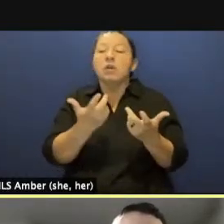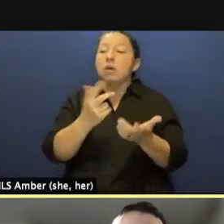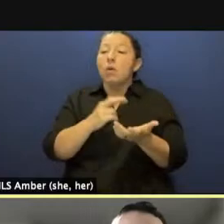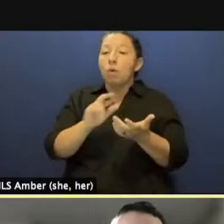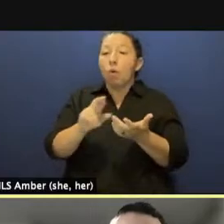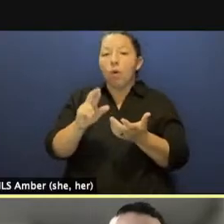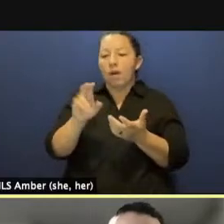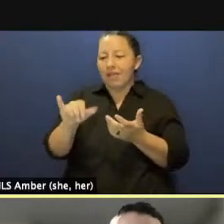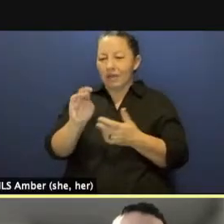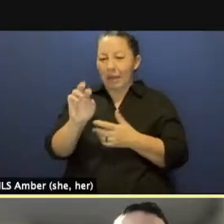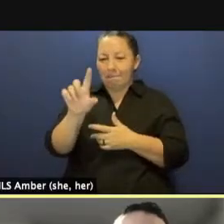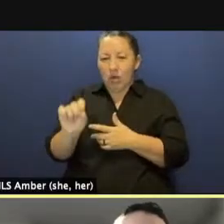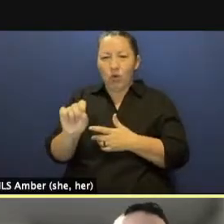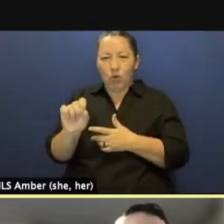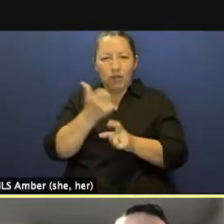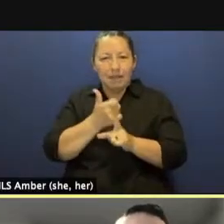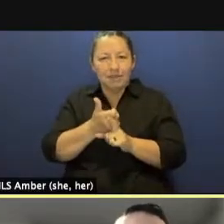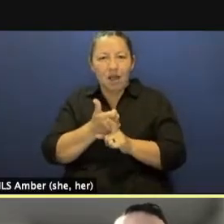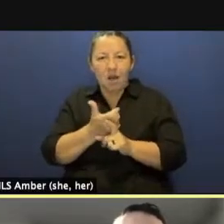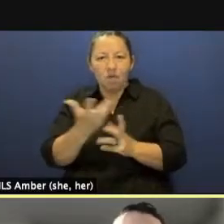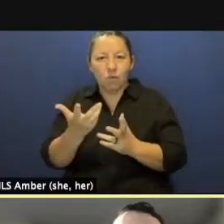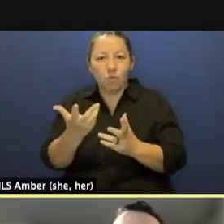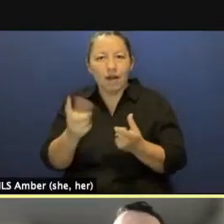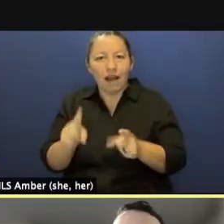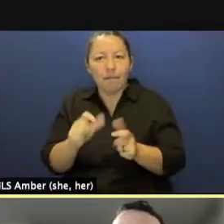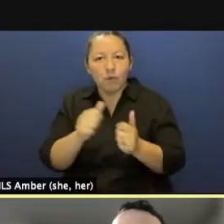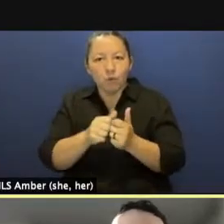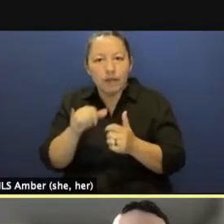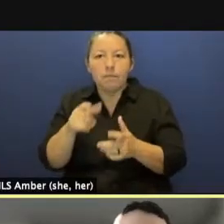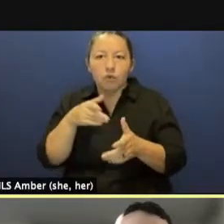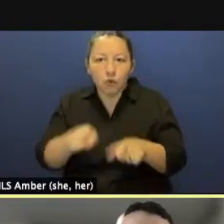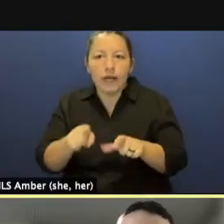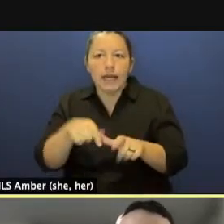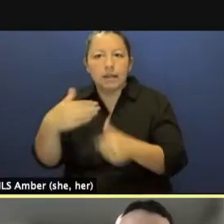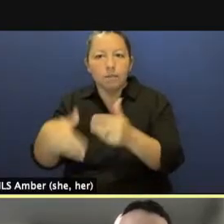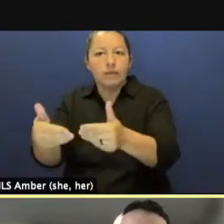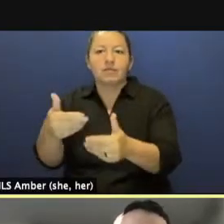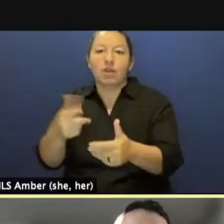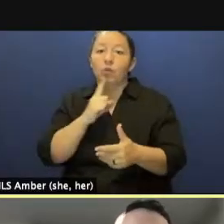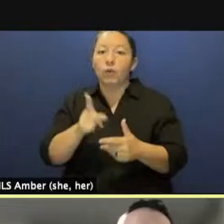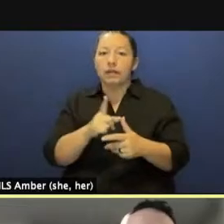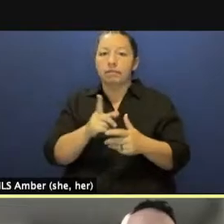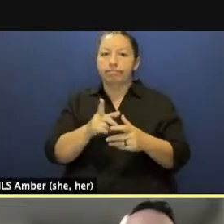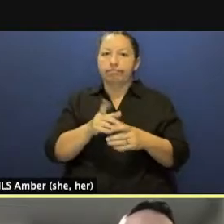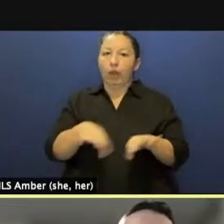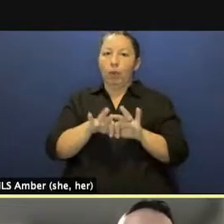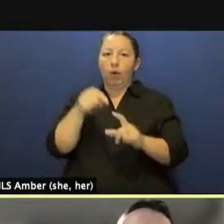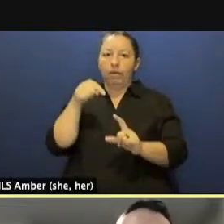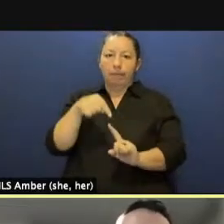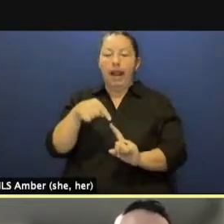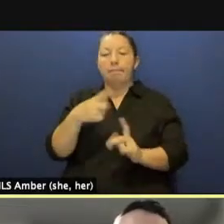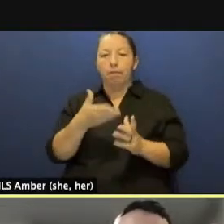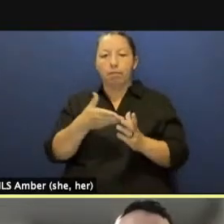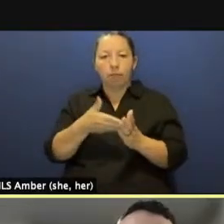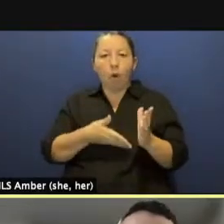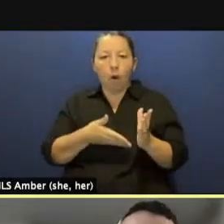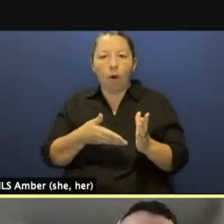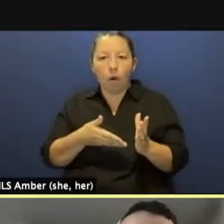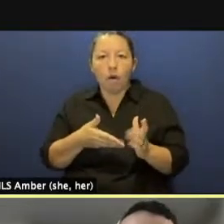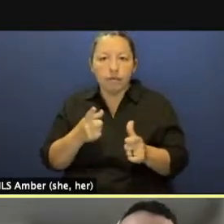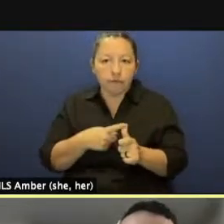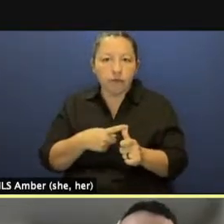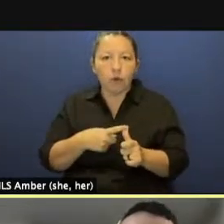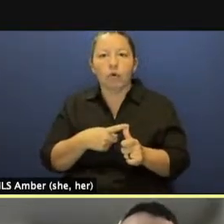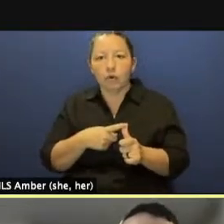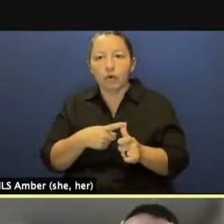actually we beneficiate on the way. So this would be the core part of the, let's say, the first scientific requirement